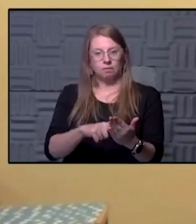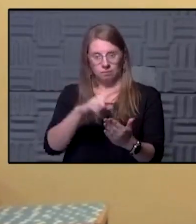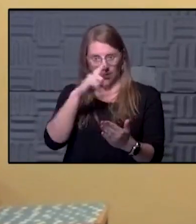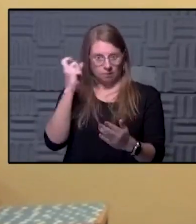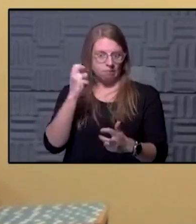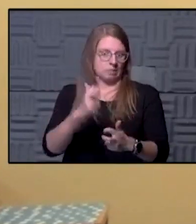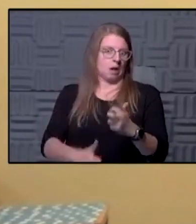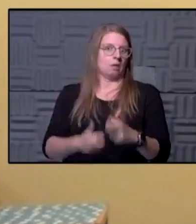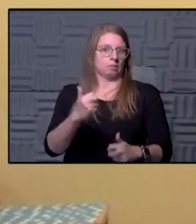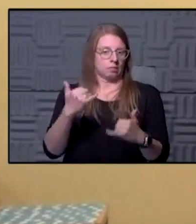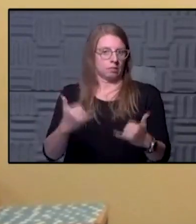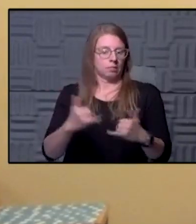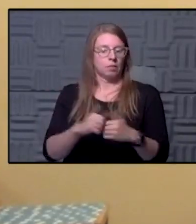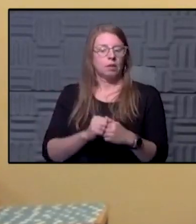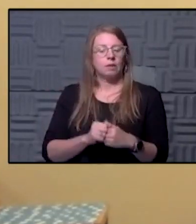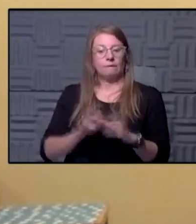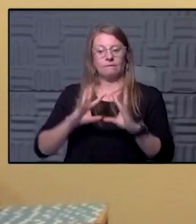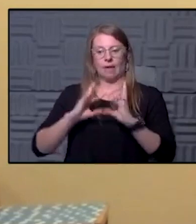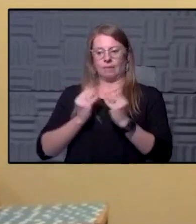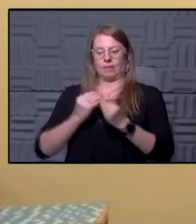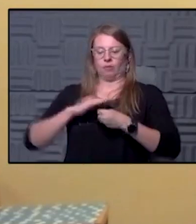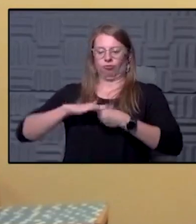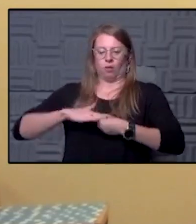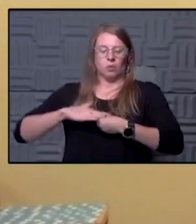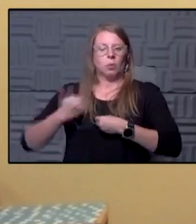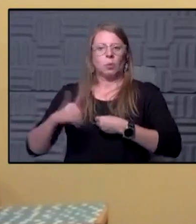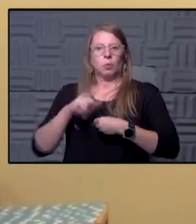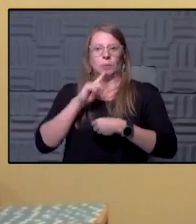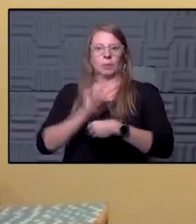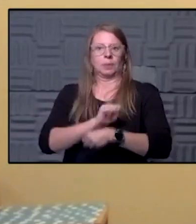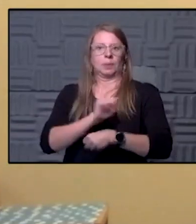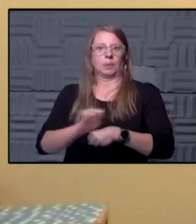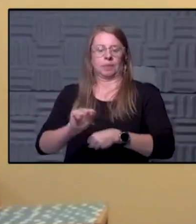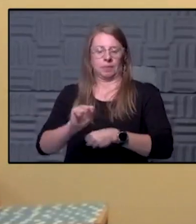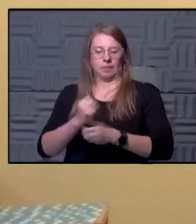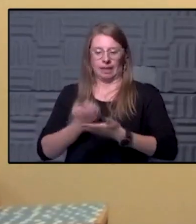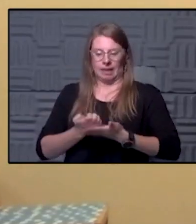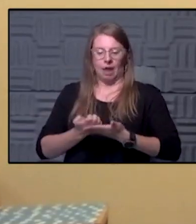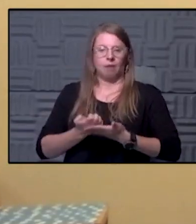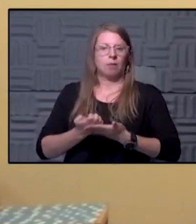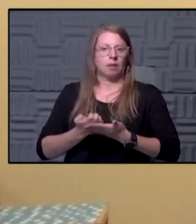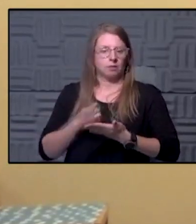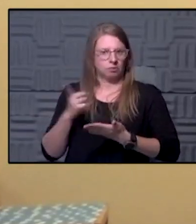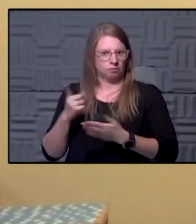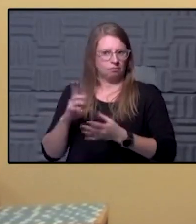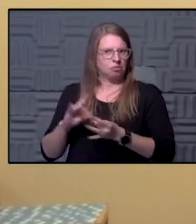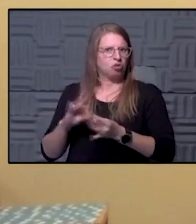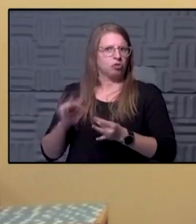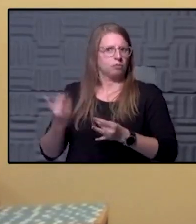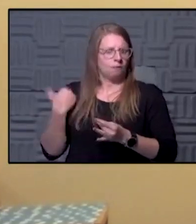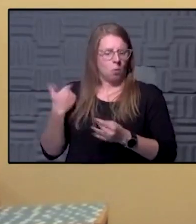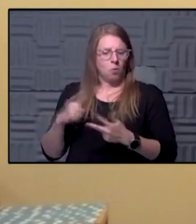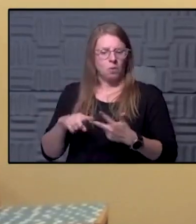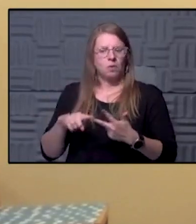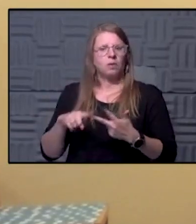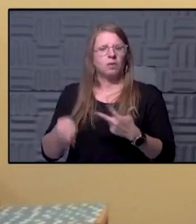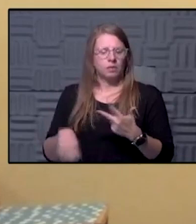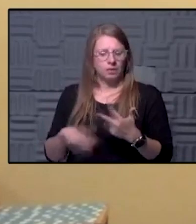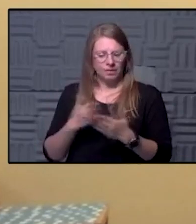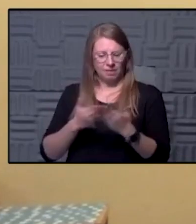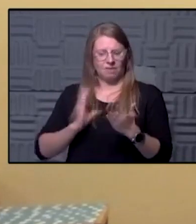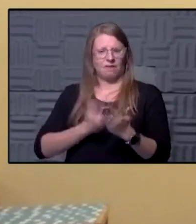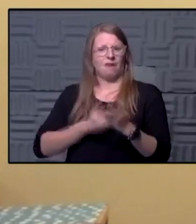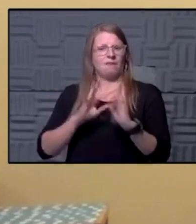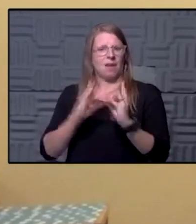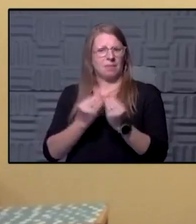The stressors on families are real, as far as the economic stress that you've talked about, some of our families